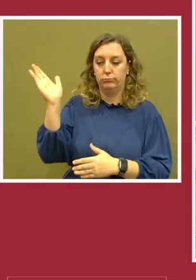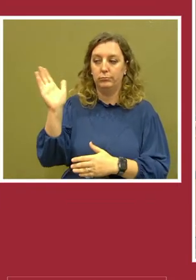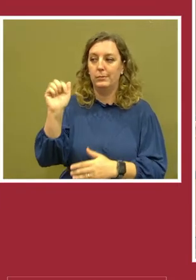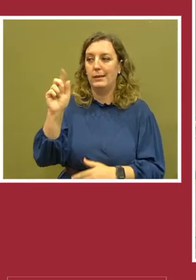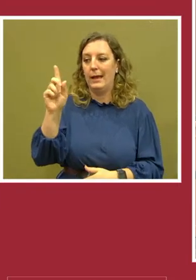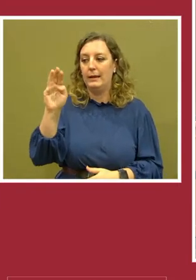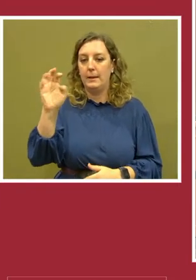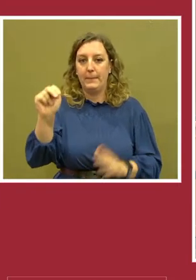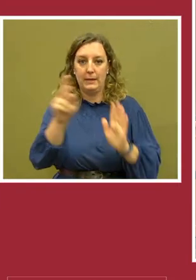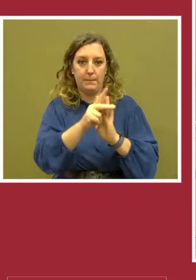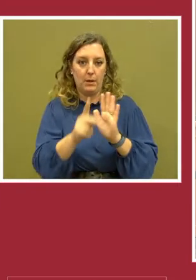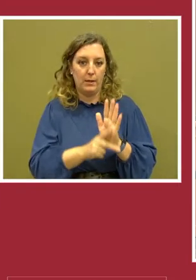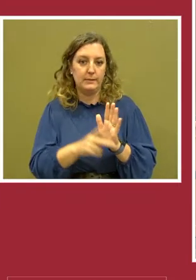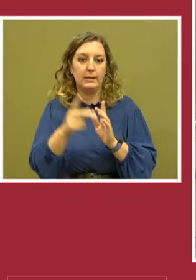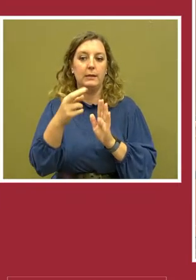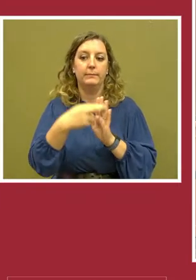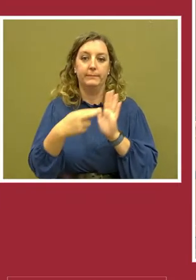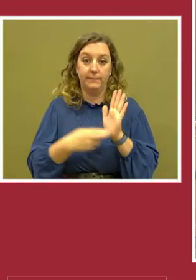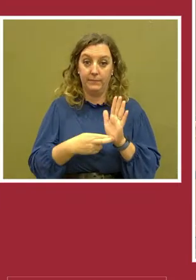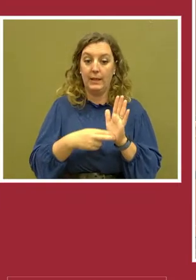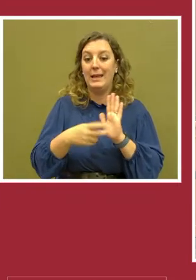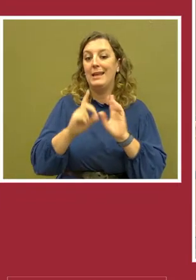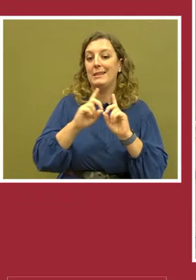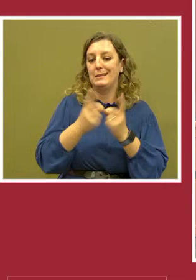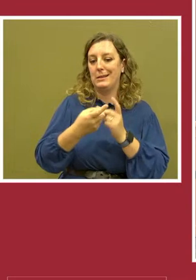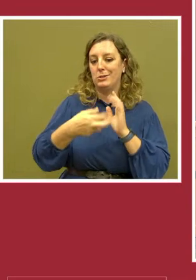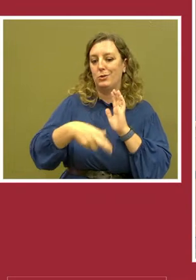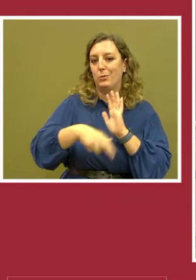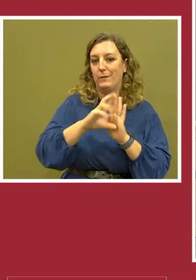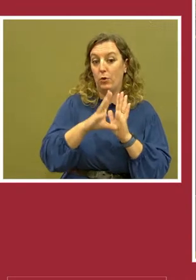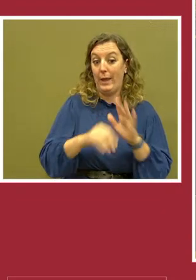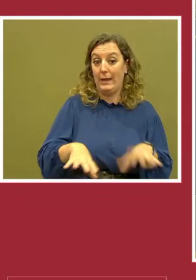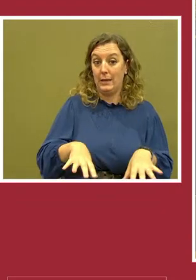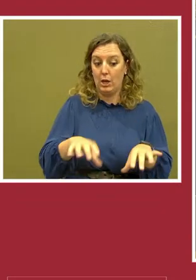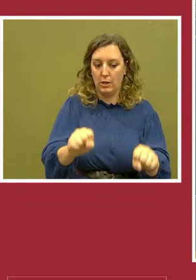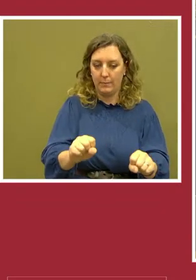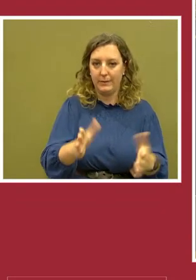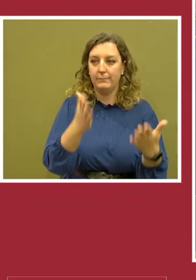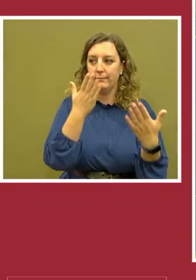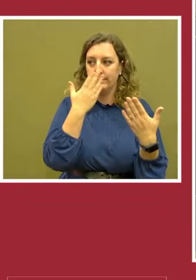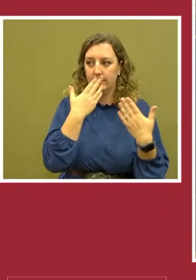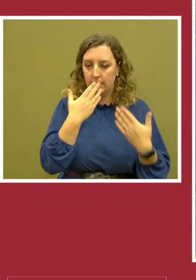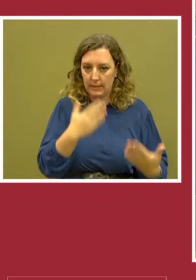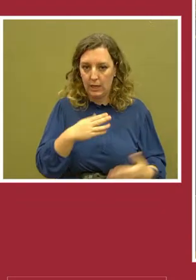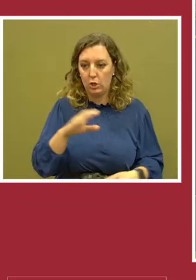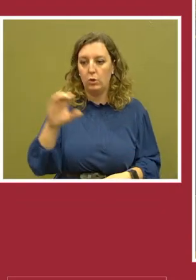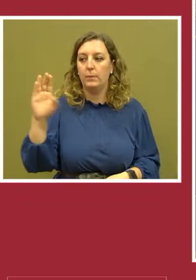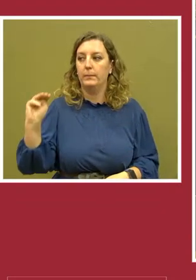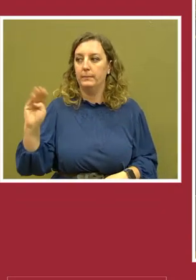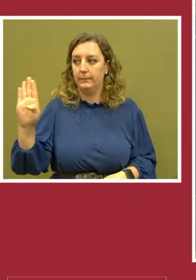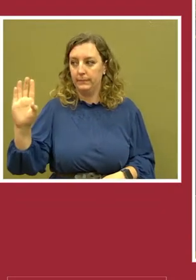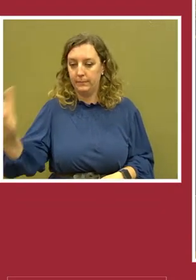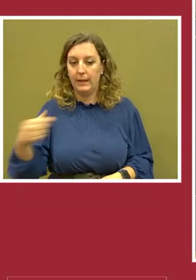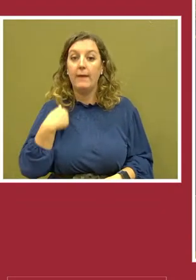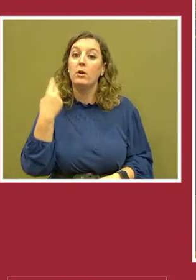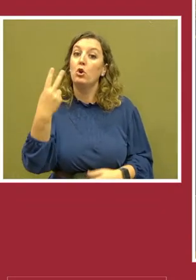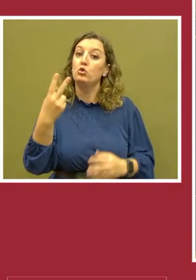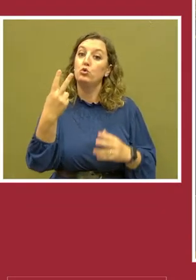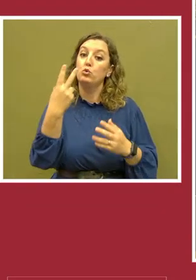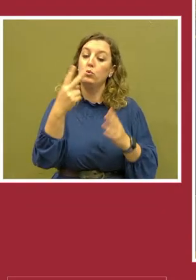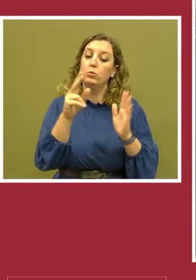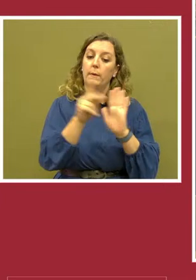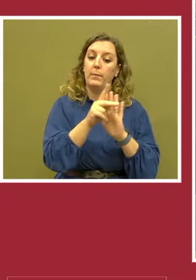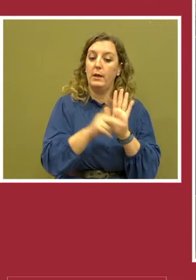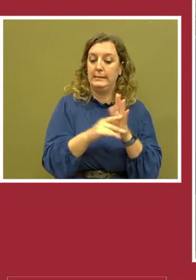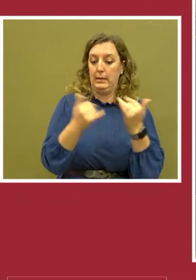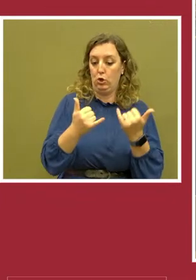administrative policies and regulations the district is reviewing and adopting. Thank you, Chair Barnes-Dlock. Yeah, we have two policies that are currently